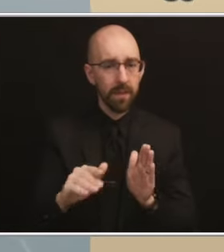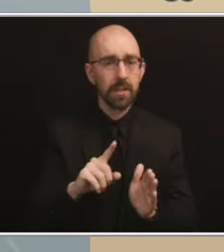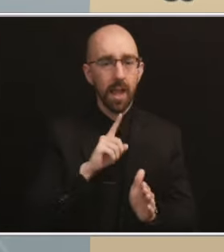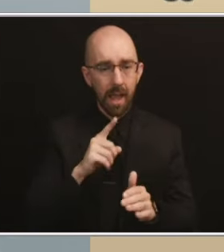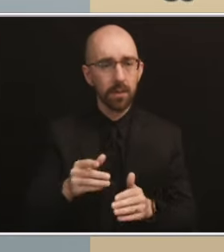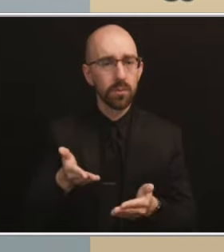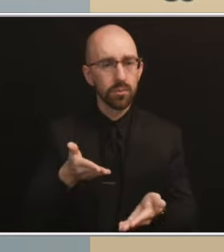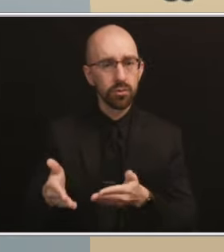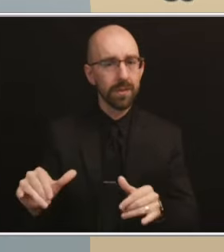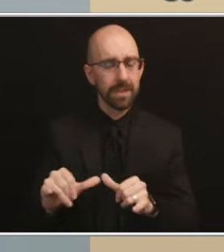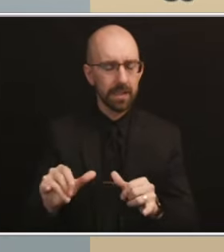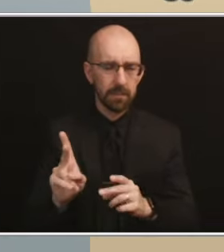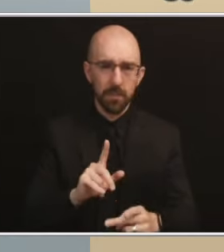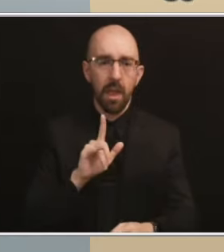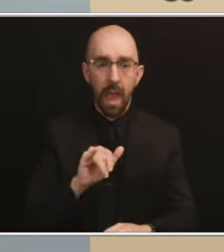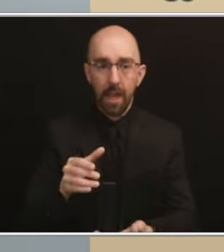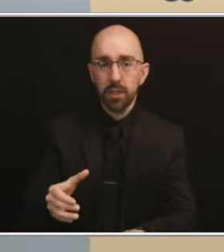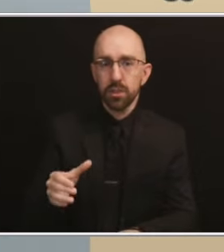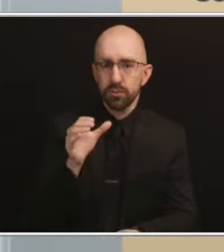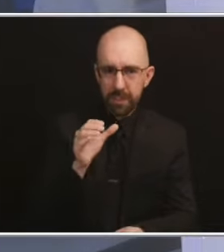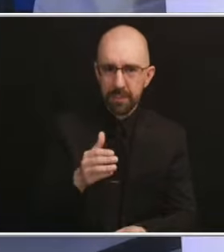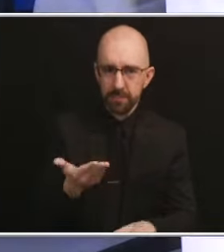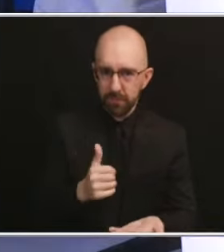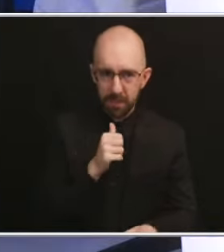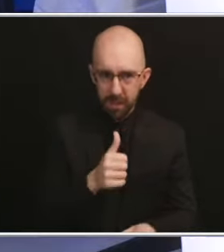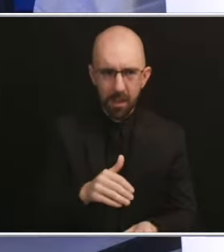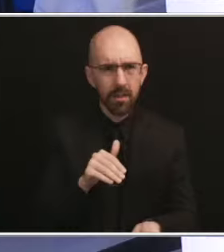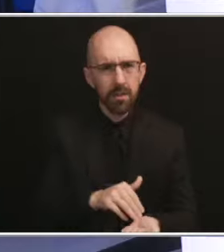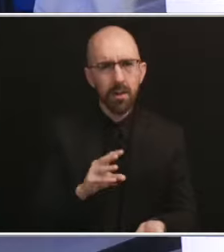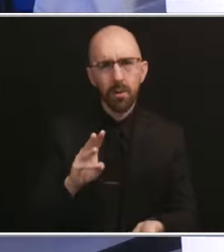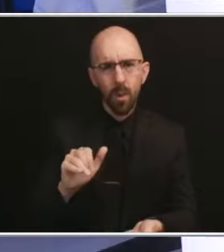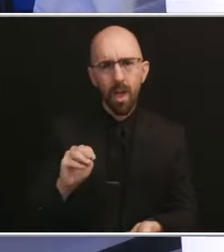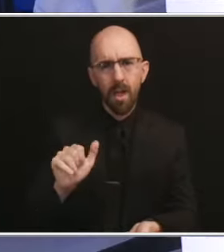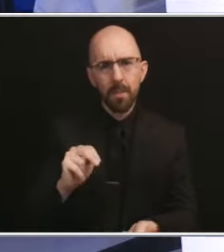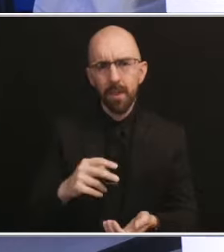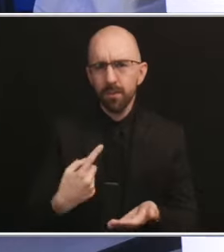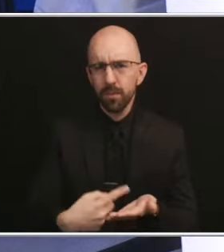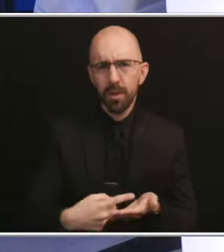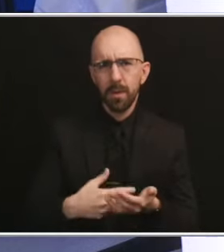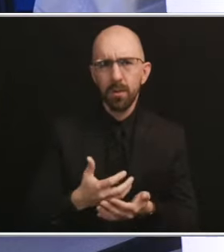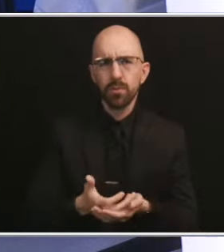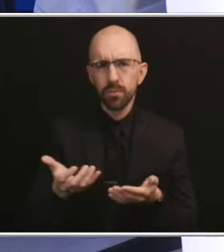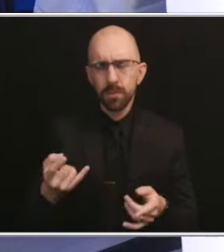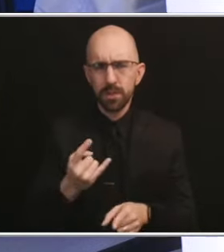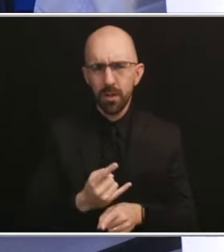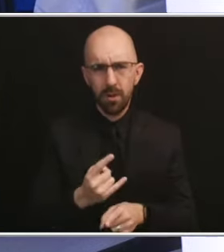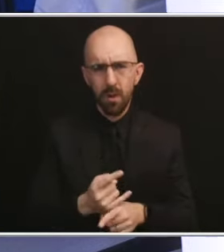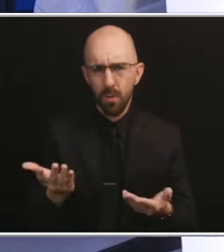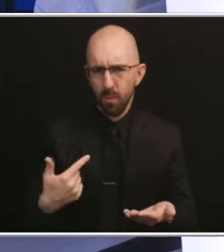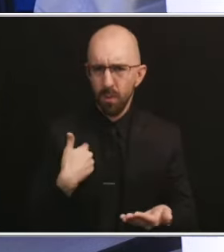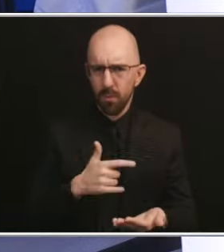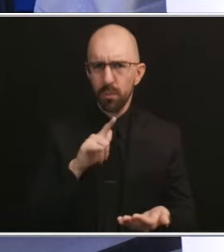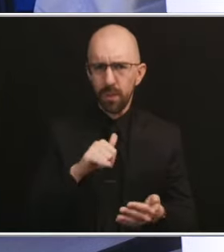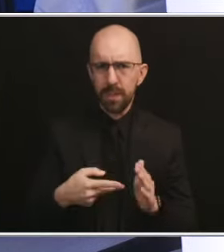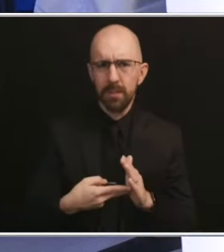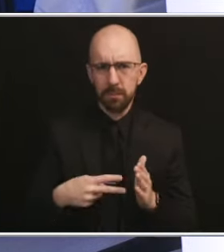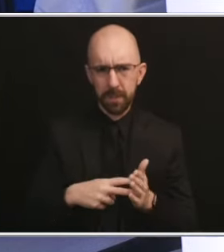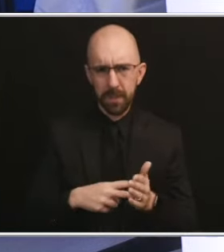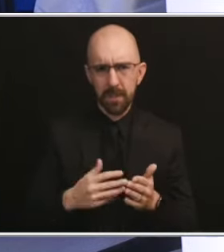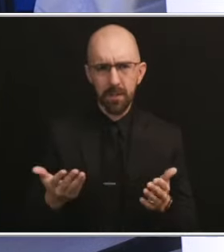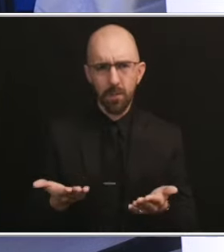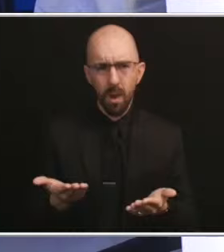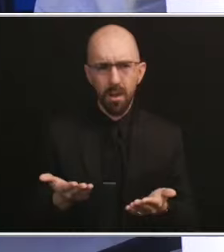people are actually drinking. Dr. Wyman, when we talk about too much alcohol, what do we really mean, and what organ and what